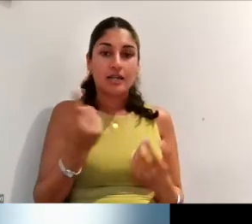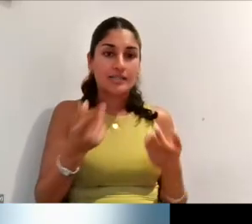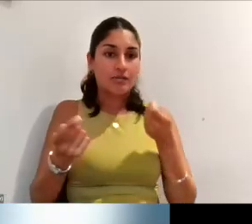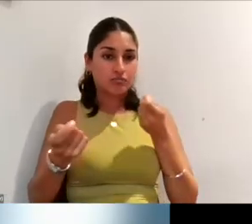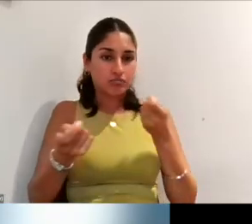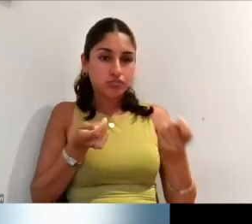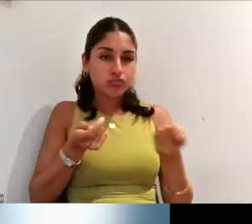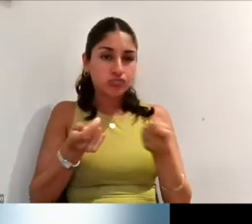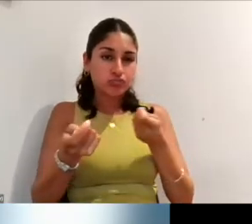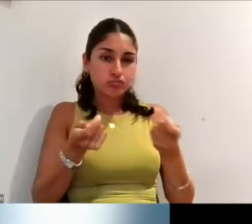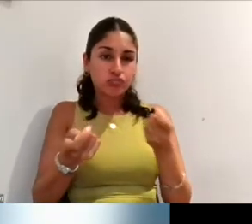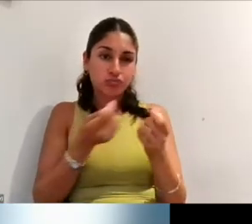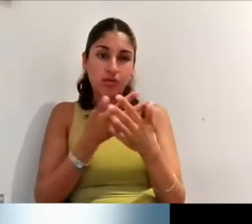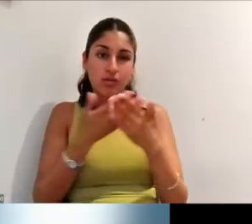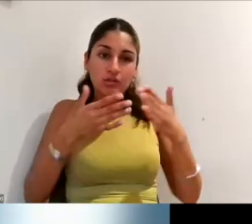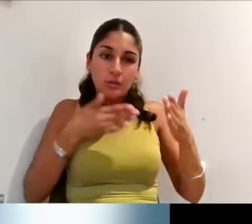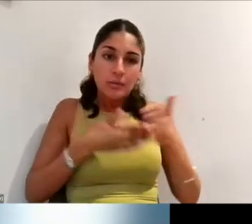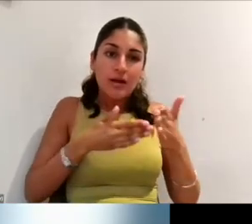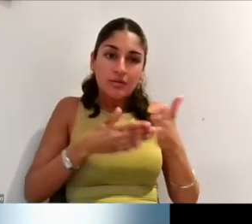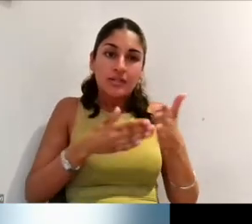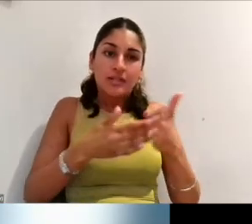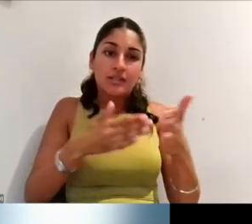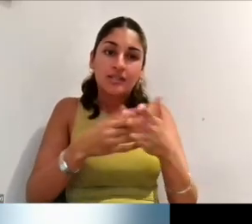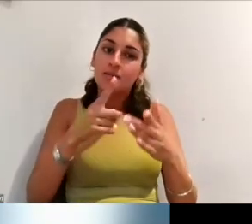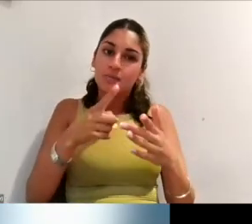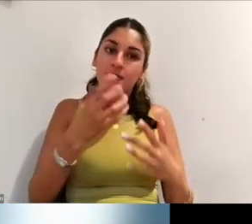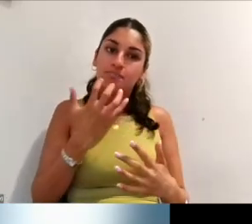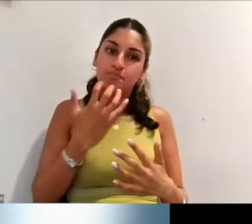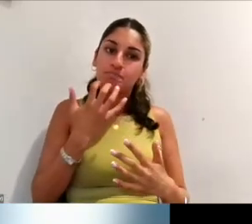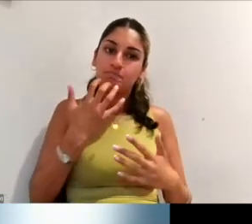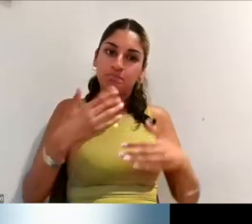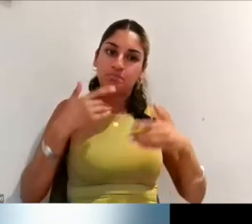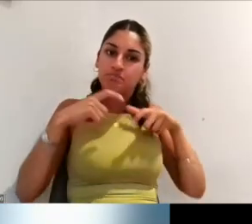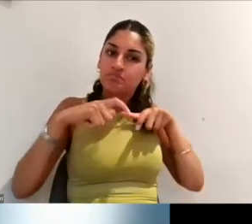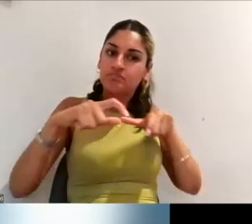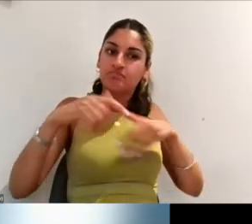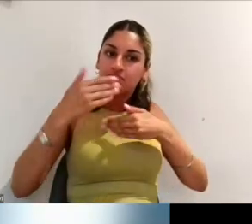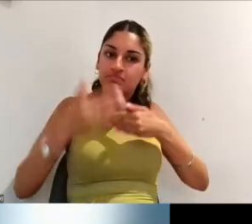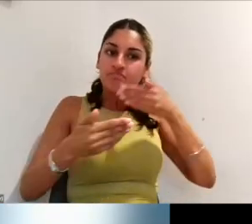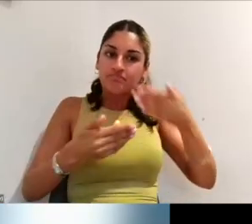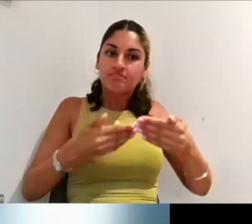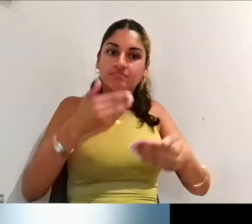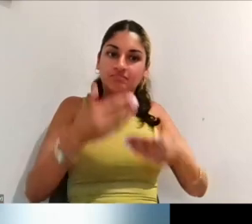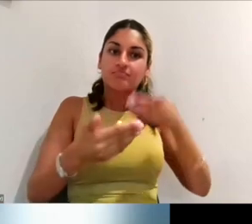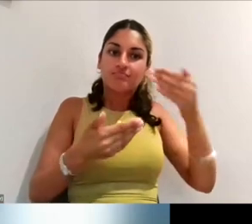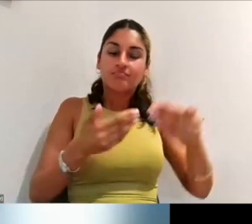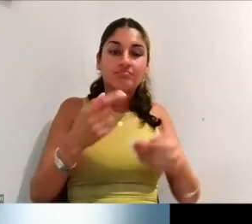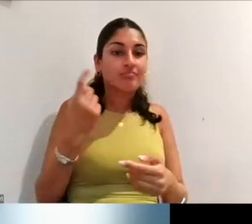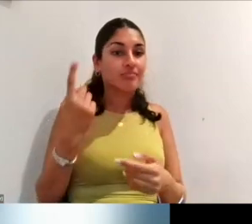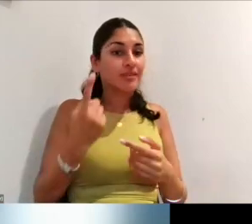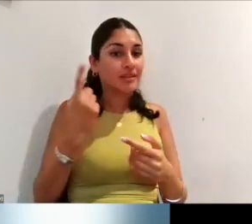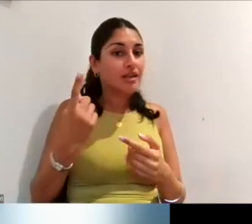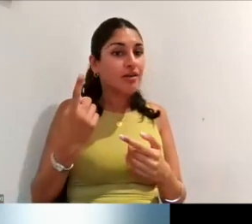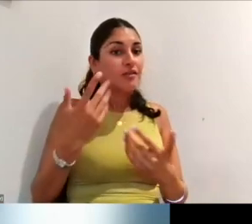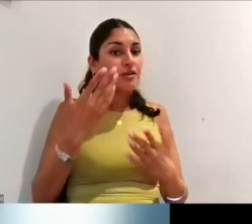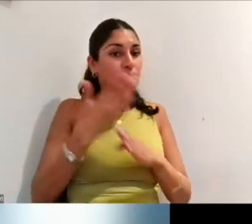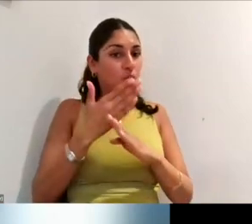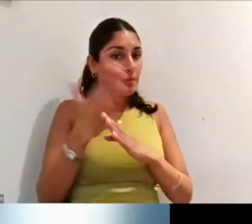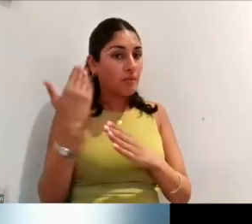through sharing her words and her stories, and even in her life as a council worker, a mother, and a